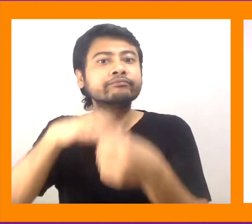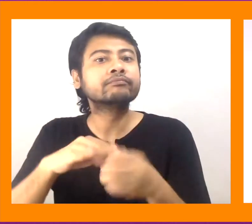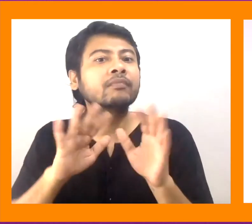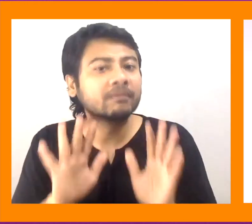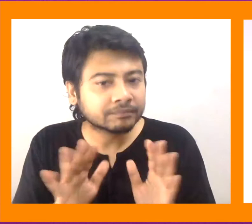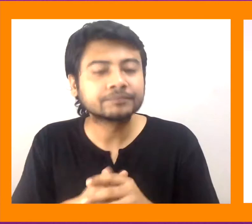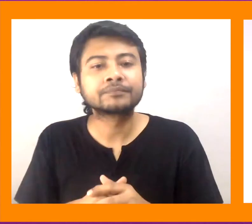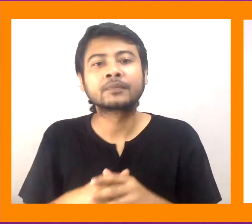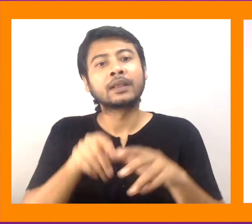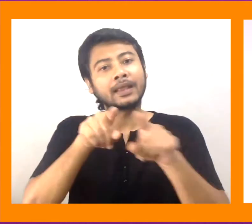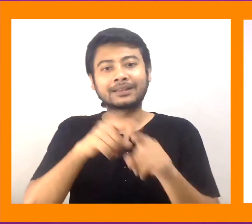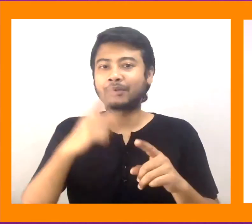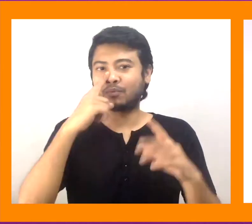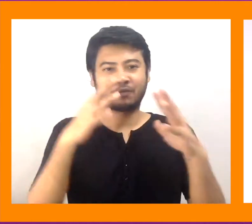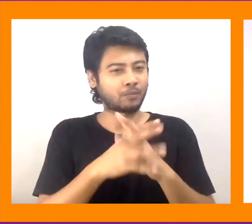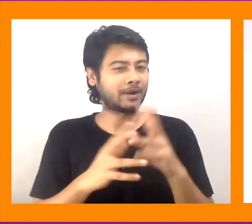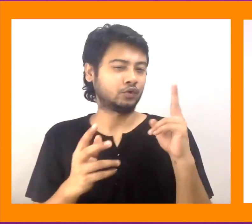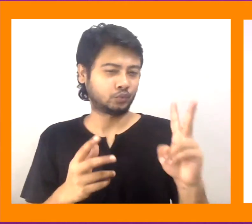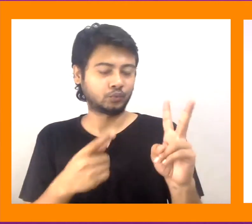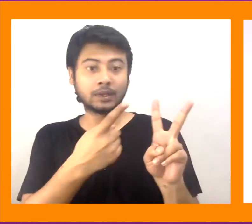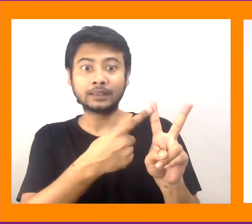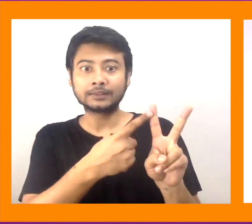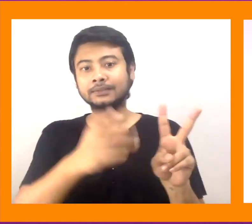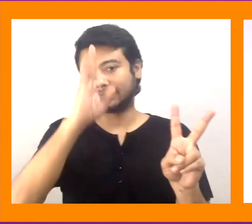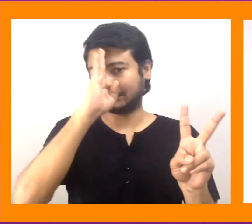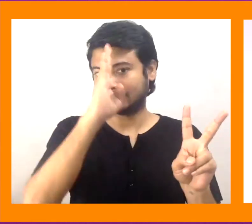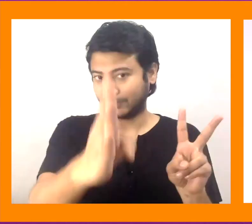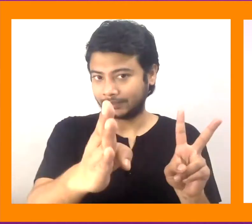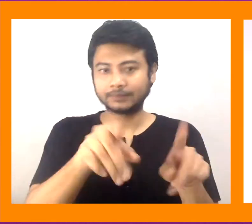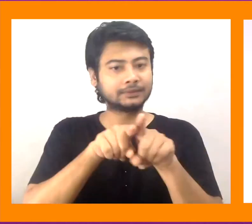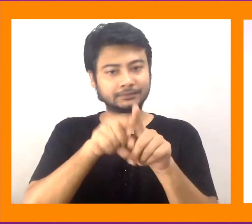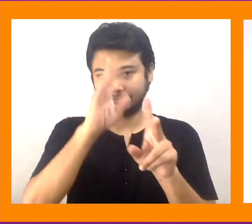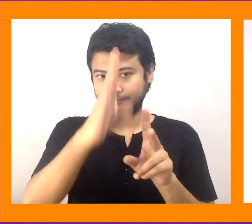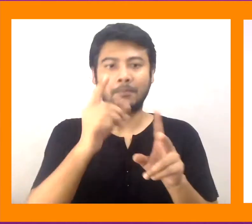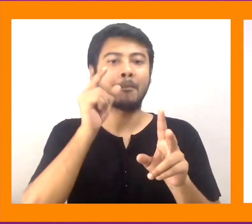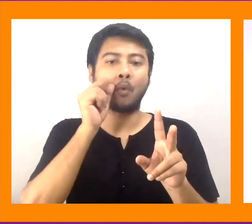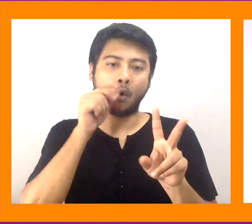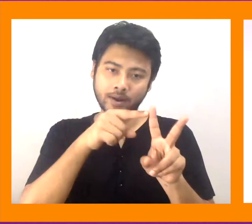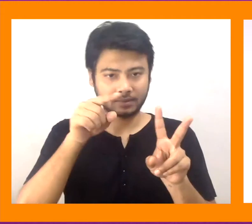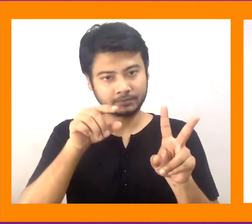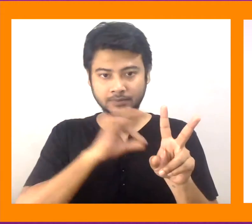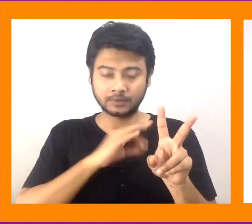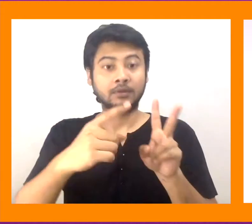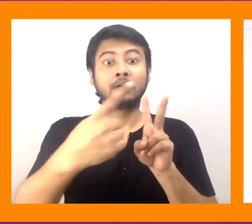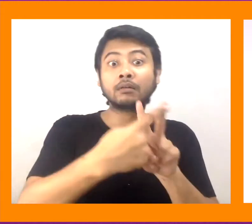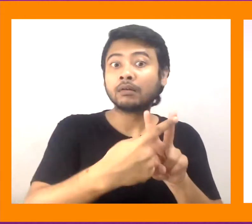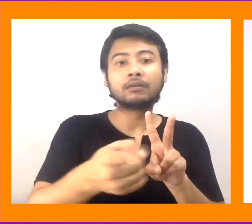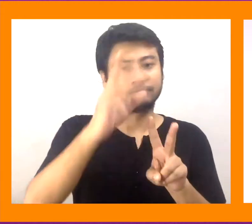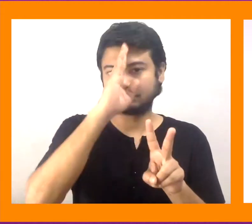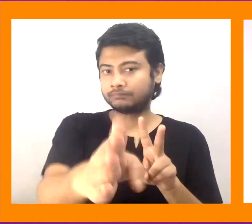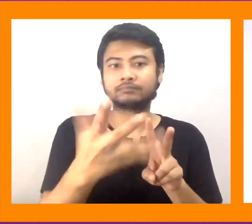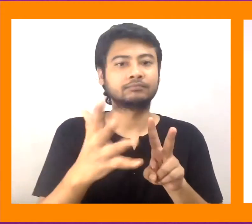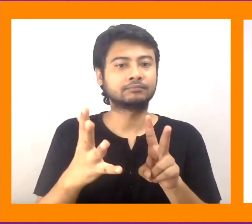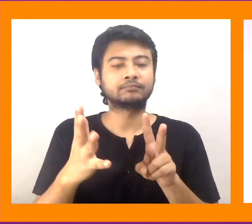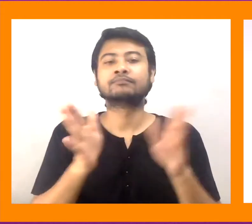identities except that of sexuality. One is heterosexual and the other is queer. We can see, if we look closely,